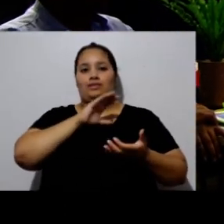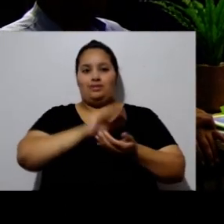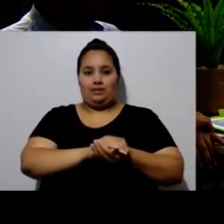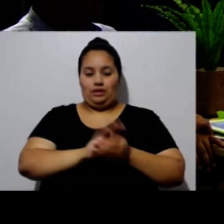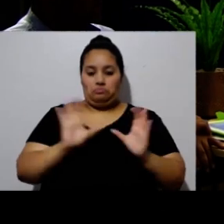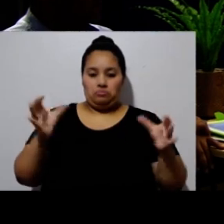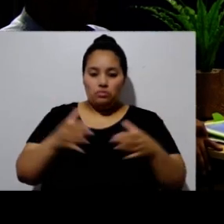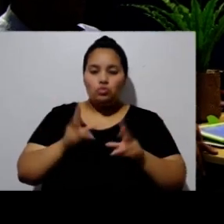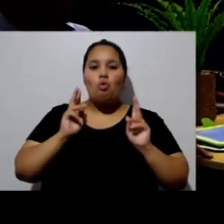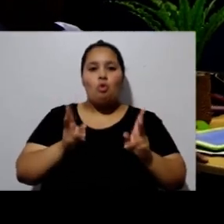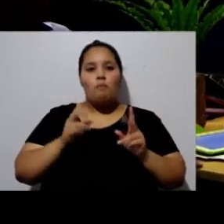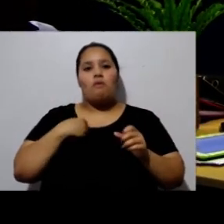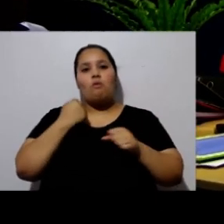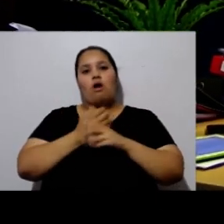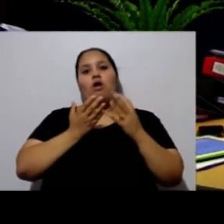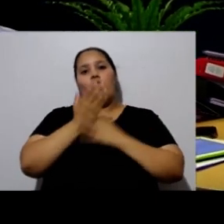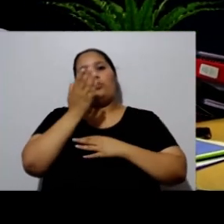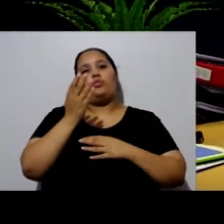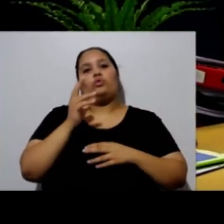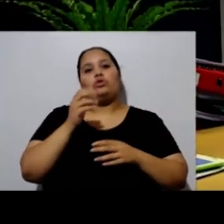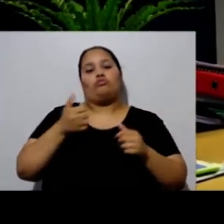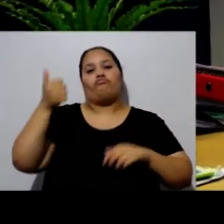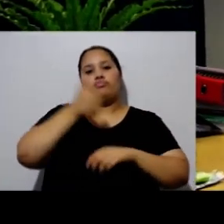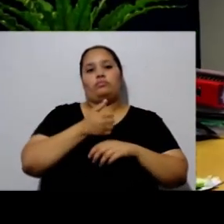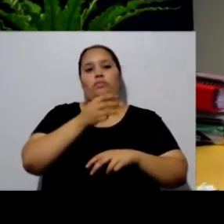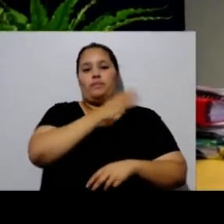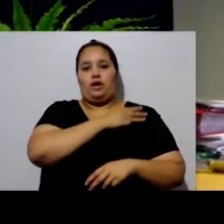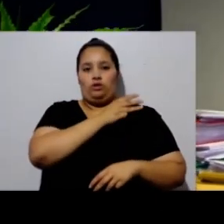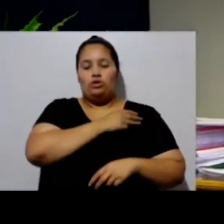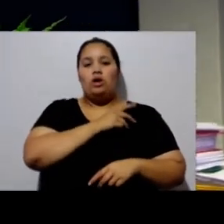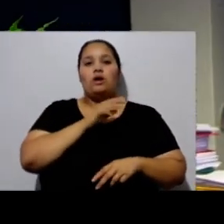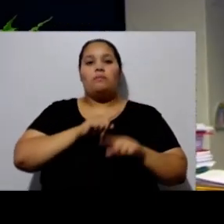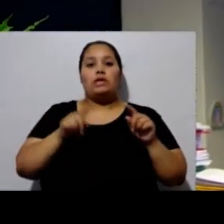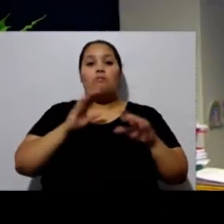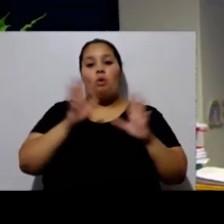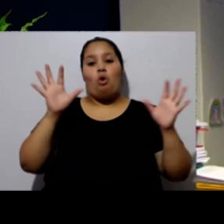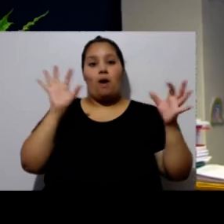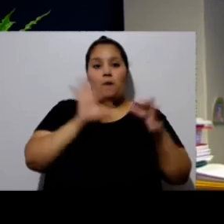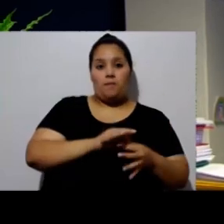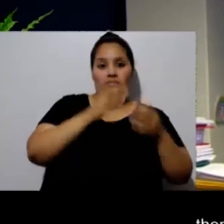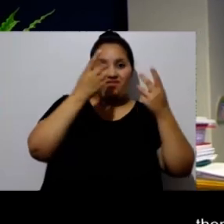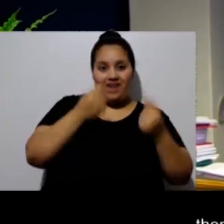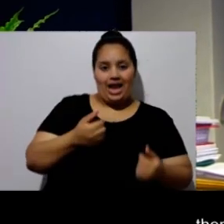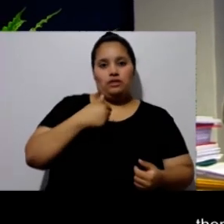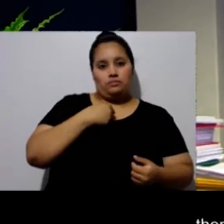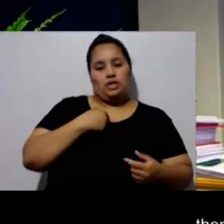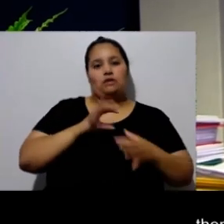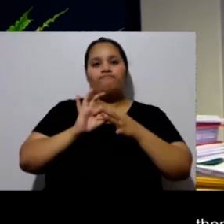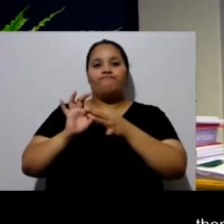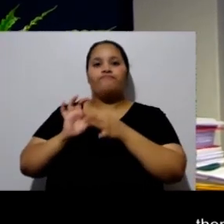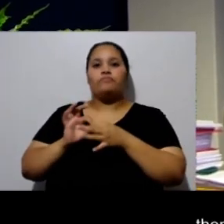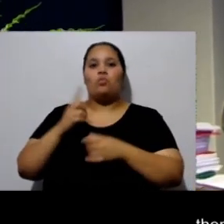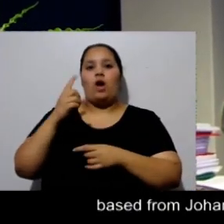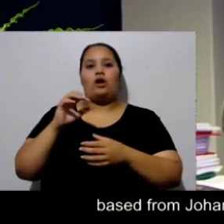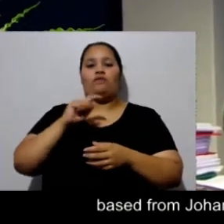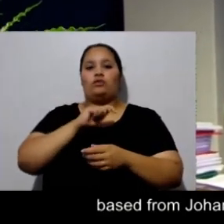so, I normally work, um, via the general manager, then, if it's more related to funding, then our life